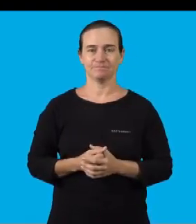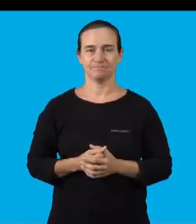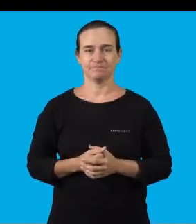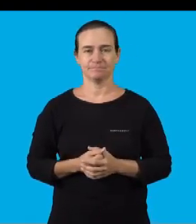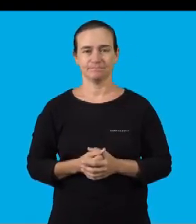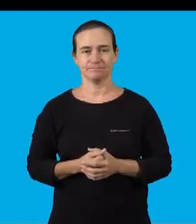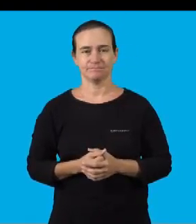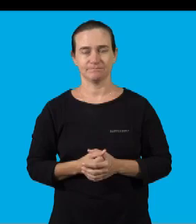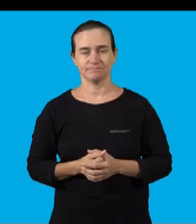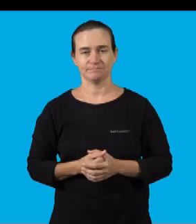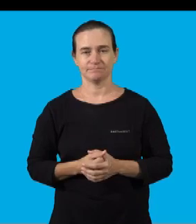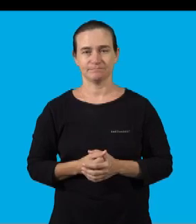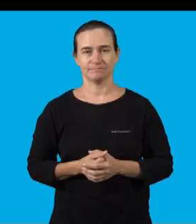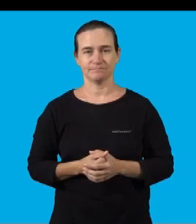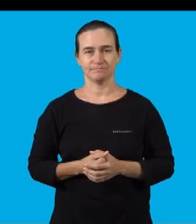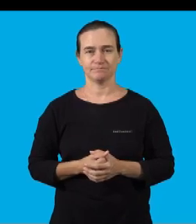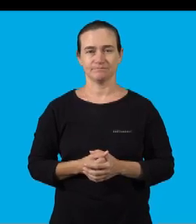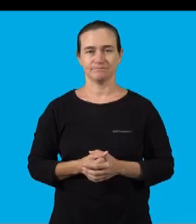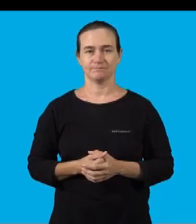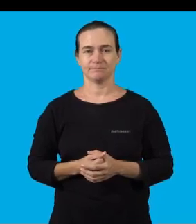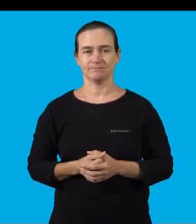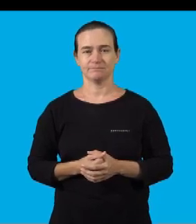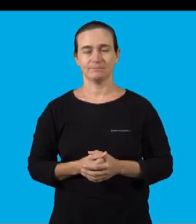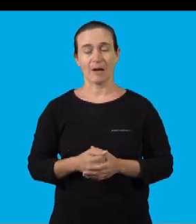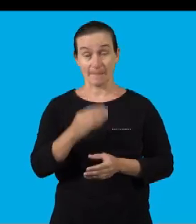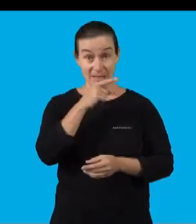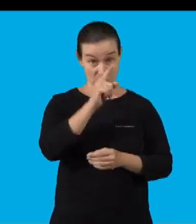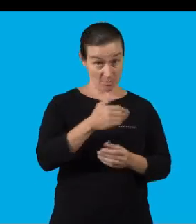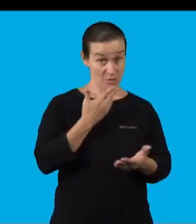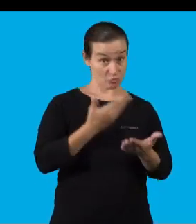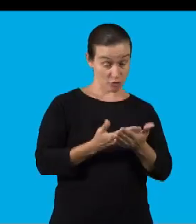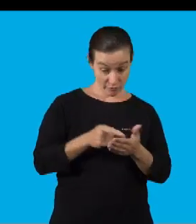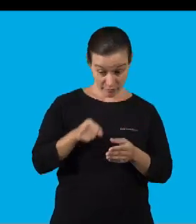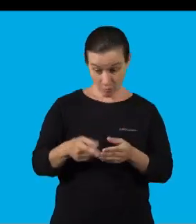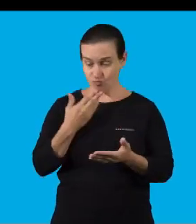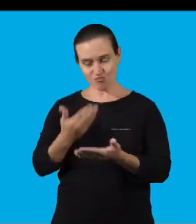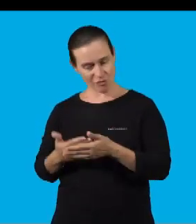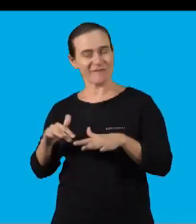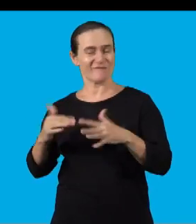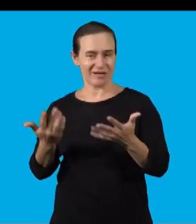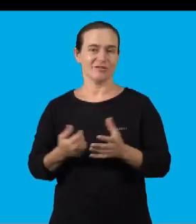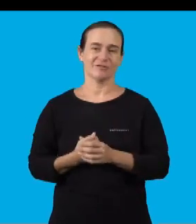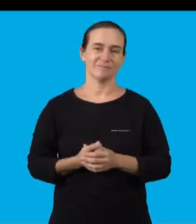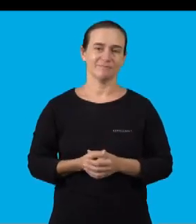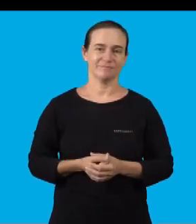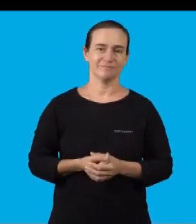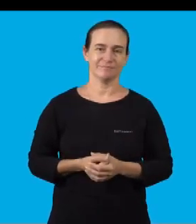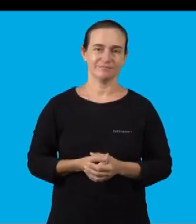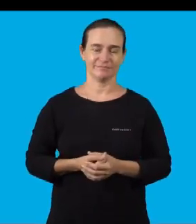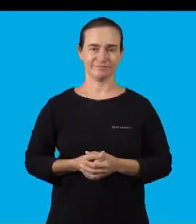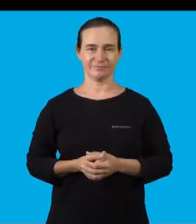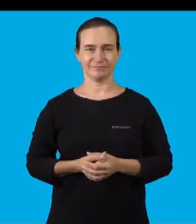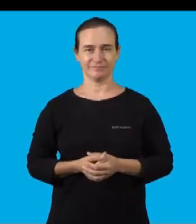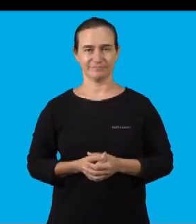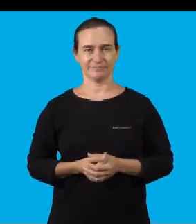4n plus a 10. And that is what we were asked to prove. We have proved it, and that